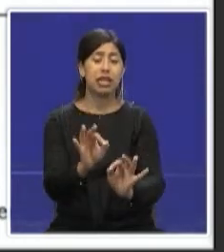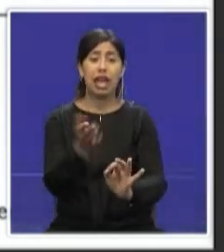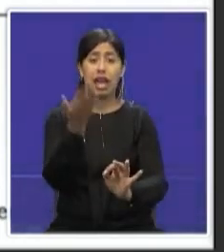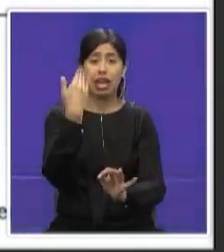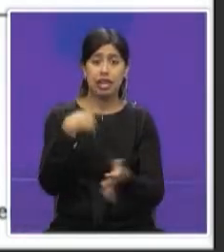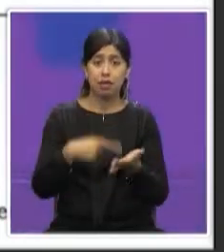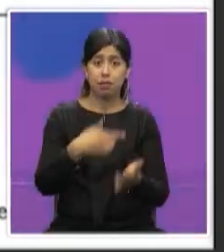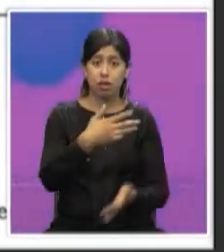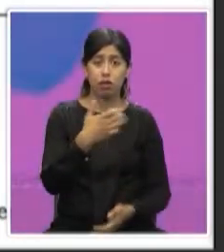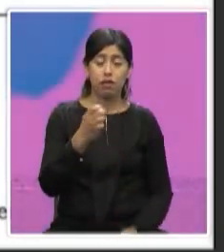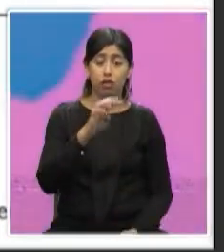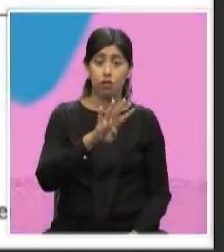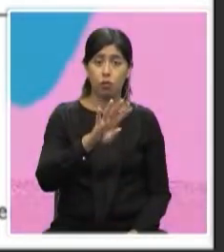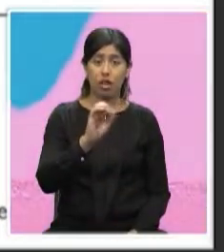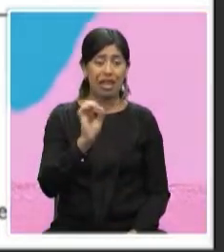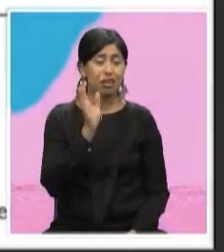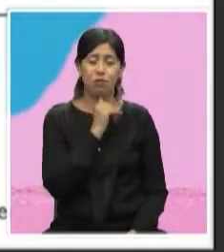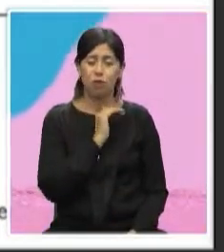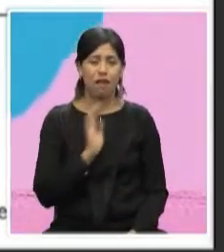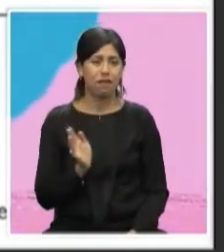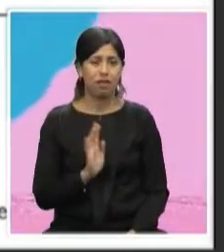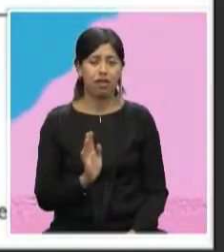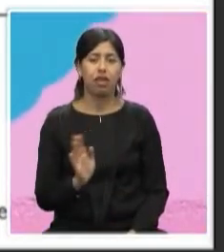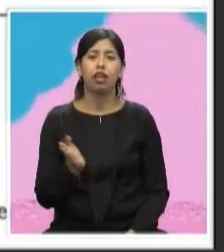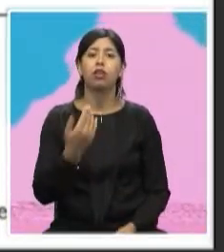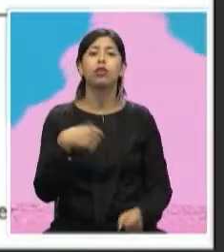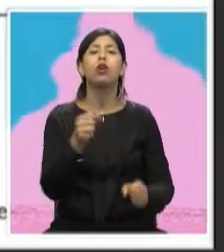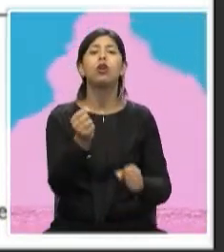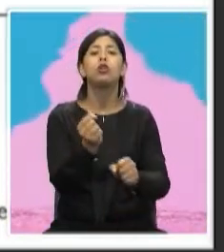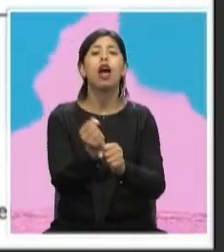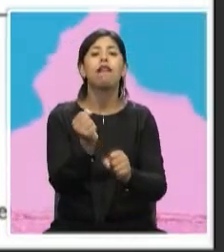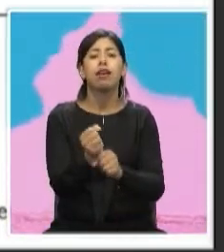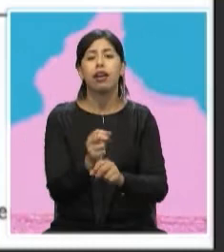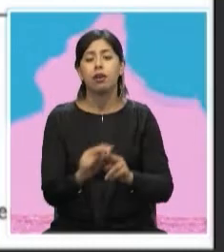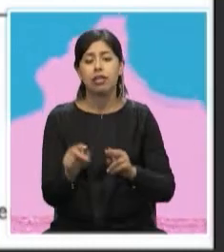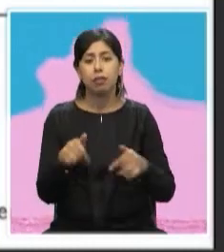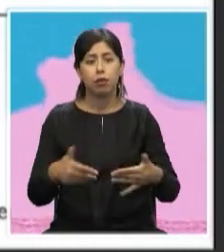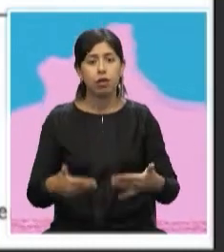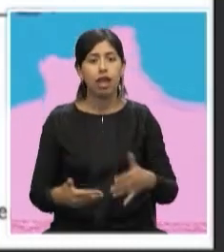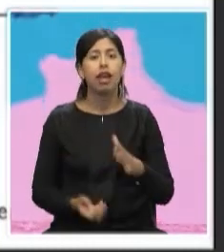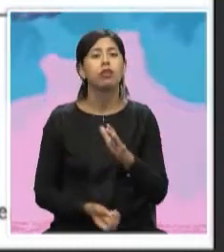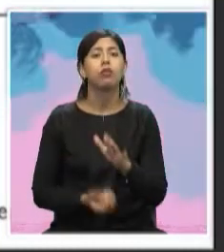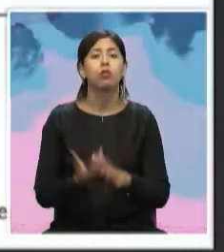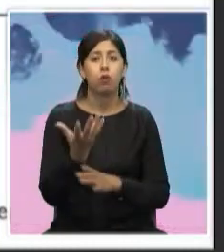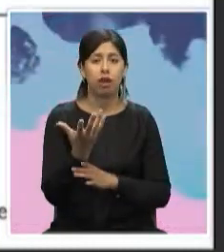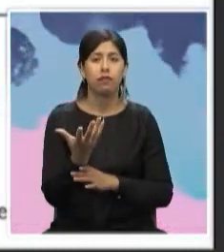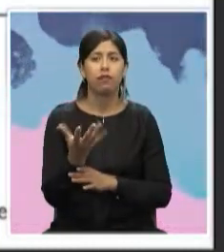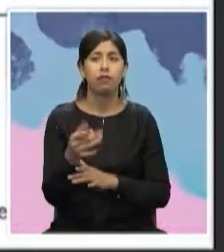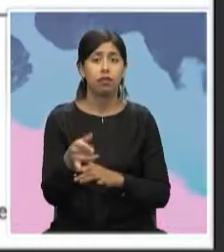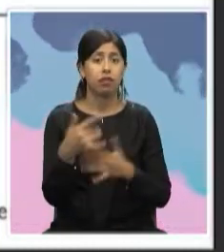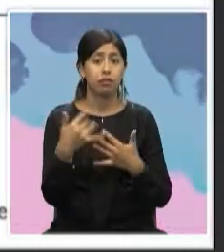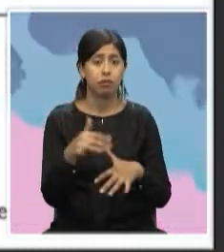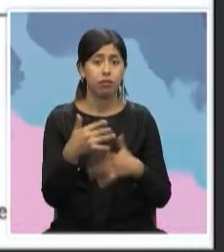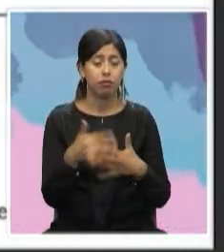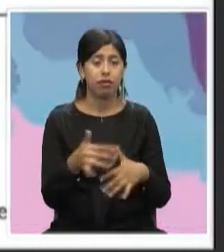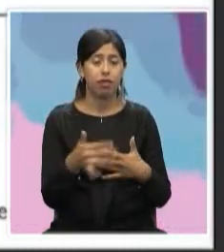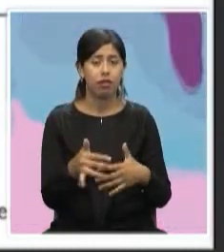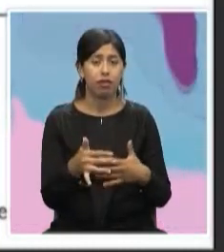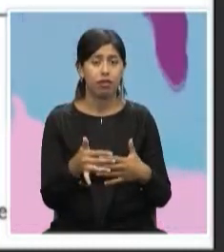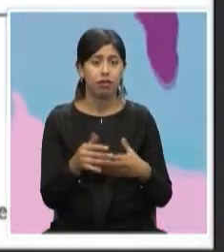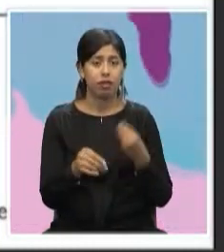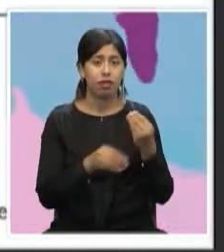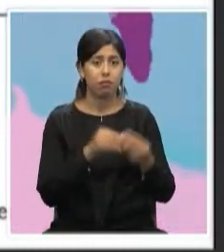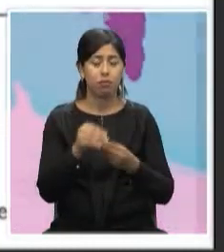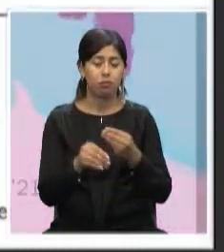work that we do today is new. That's an important part of the process. And just to give you some sense,